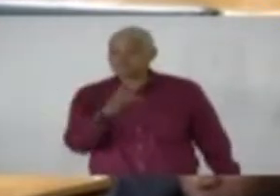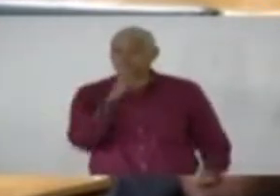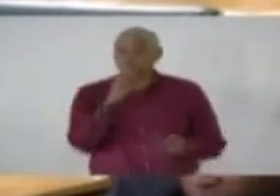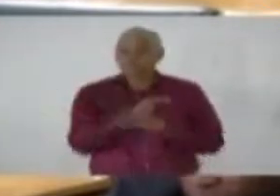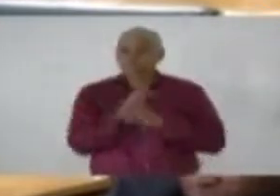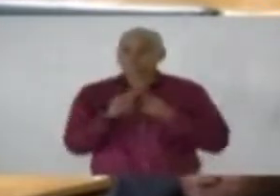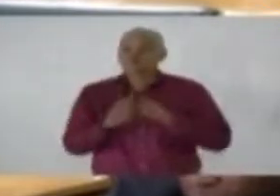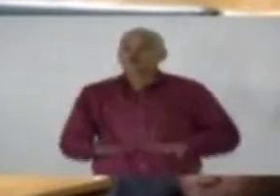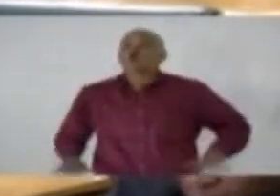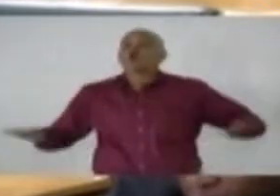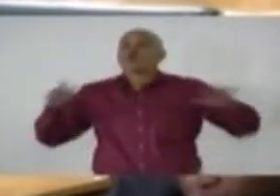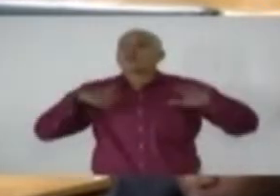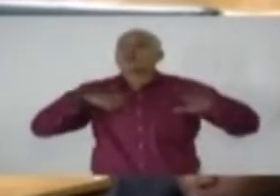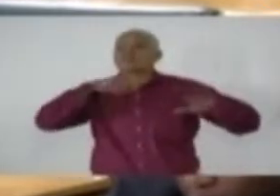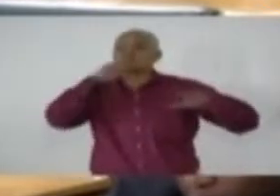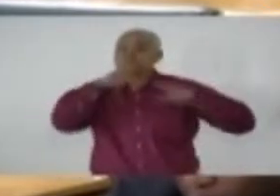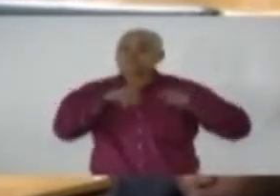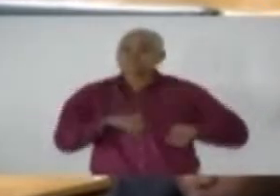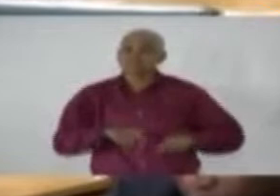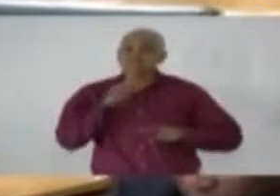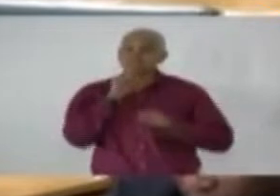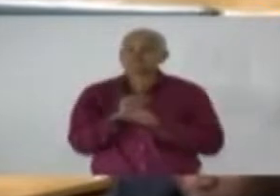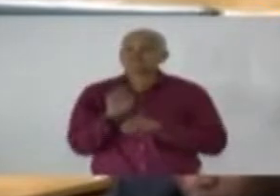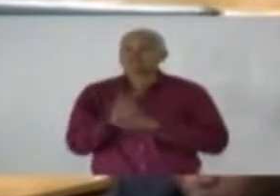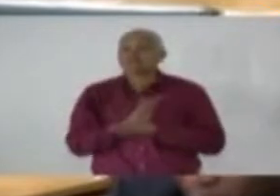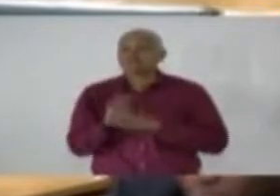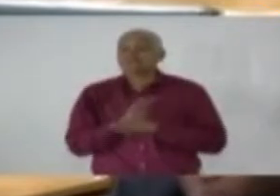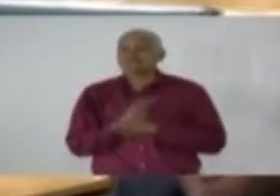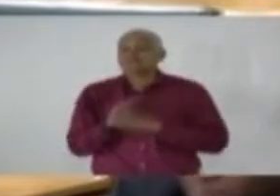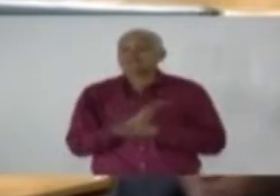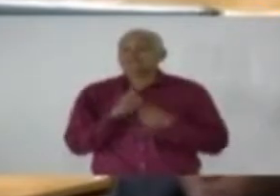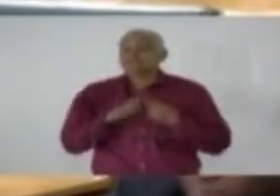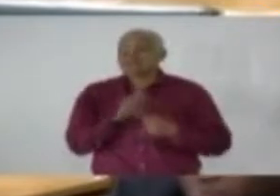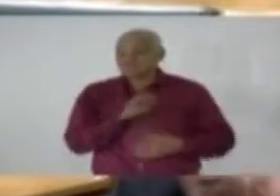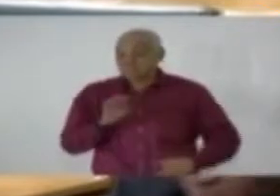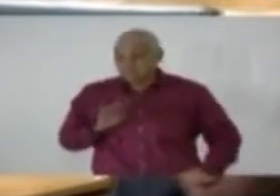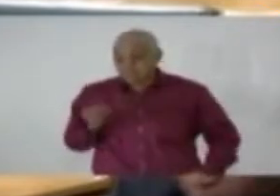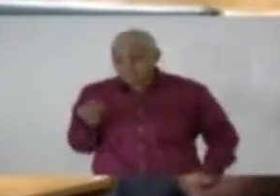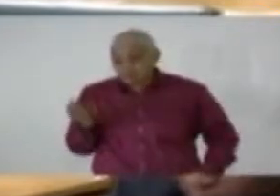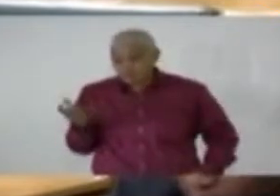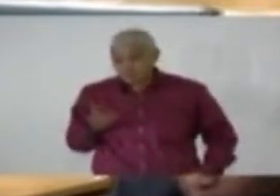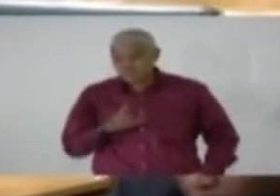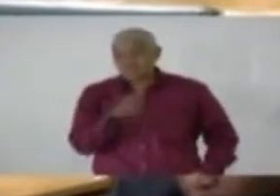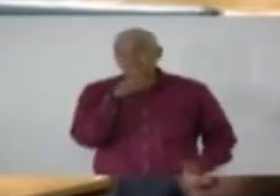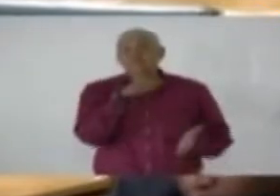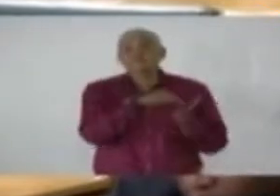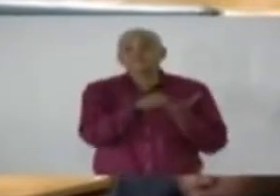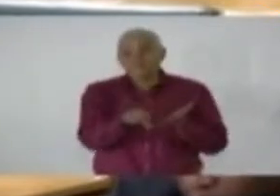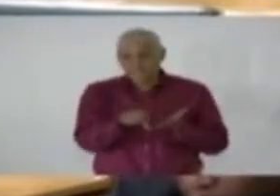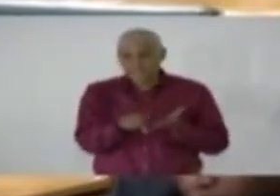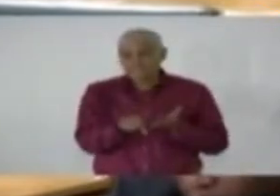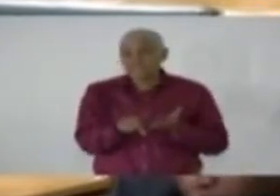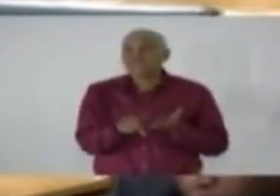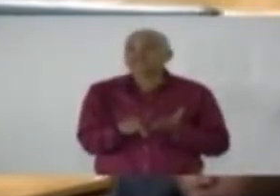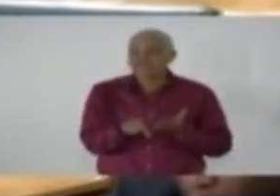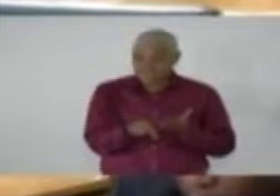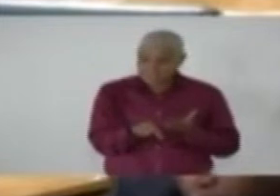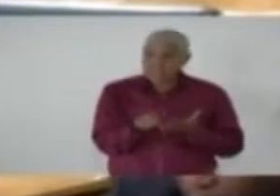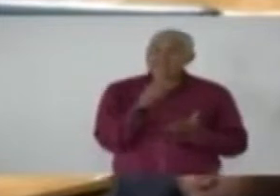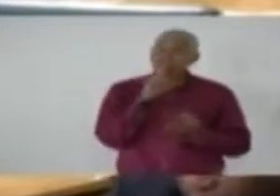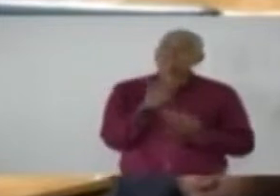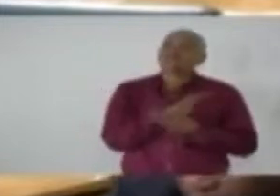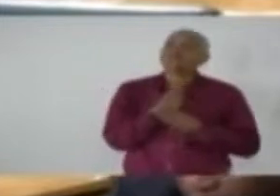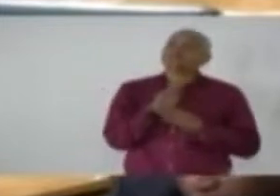all of us spend, it's business and employees' money that they pay in. As the